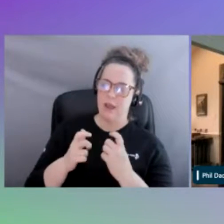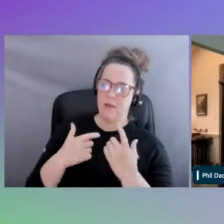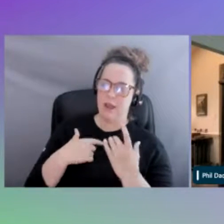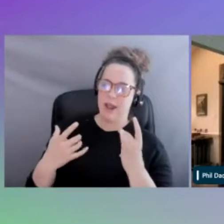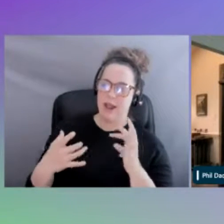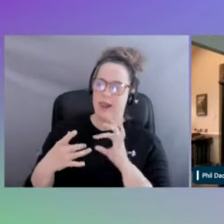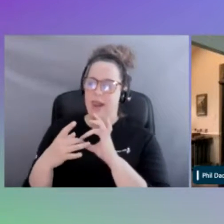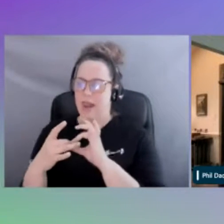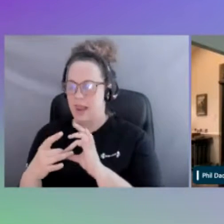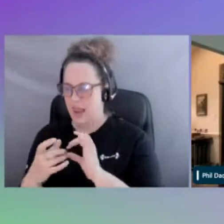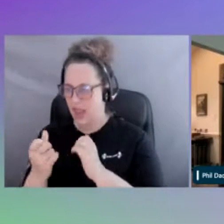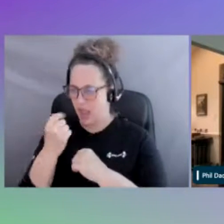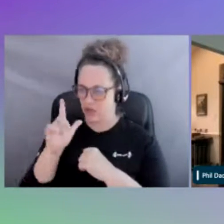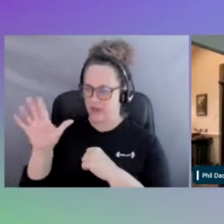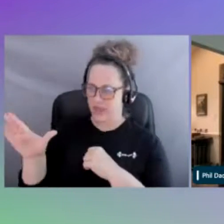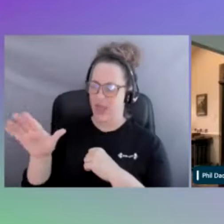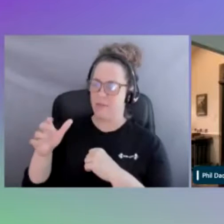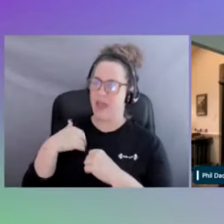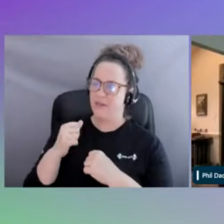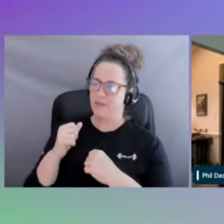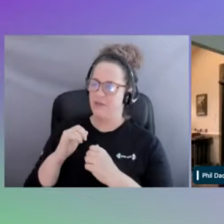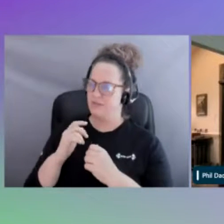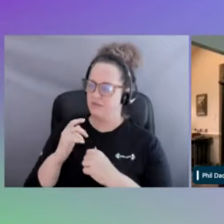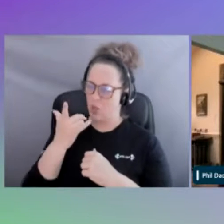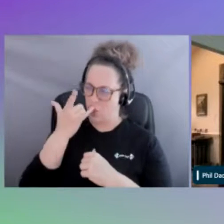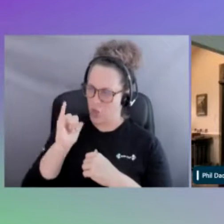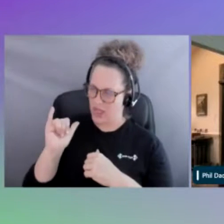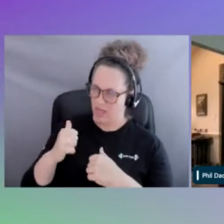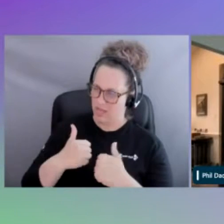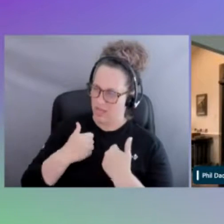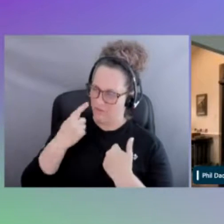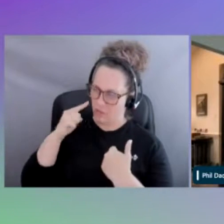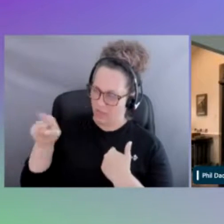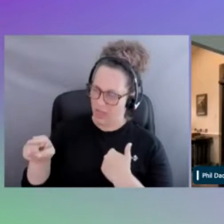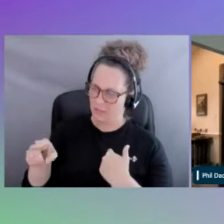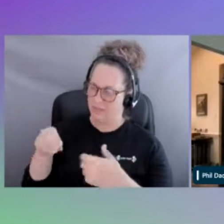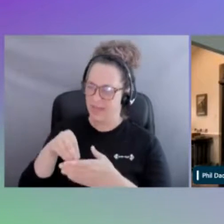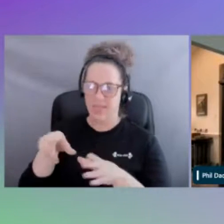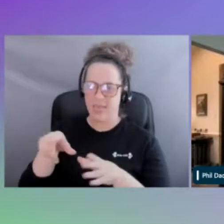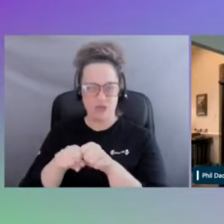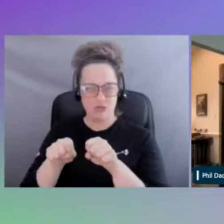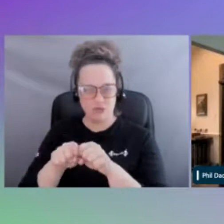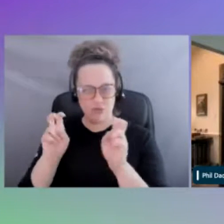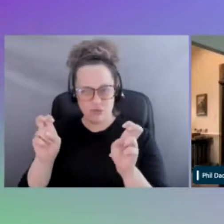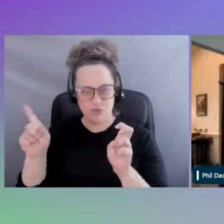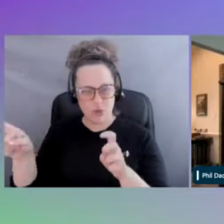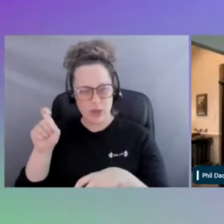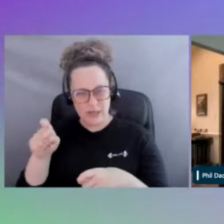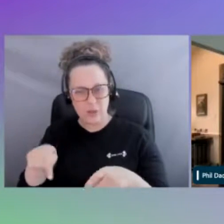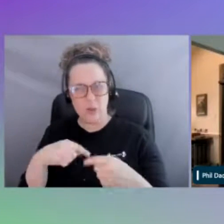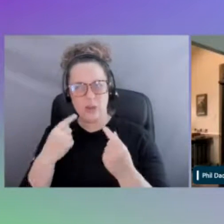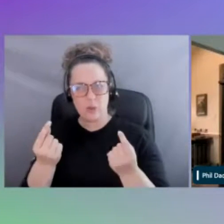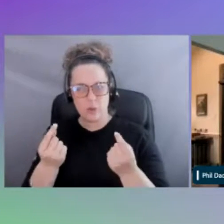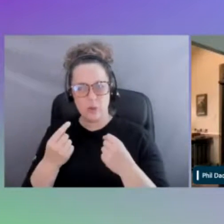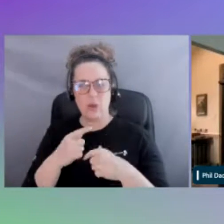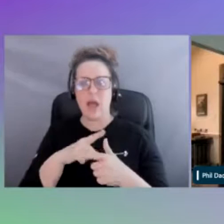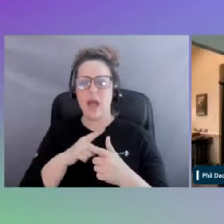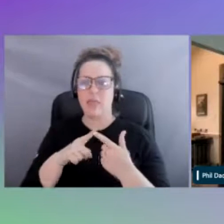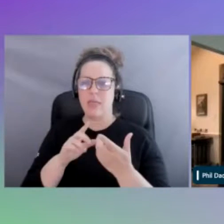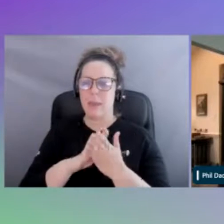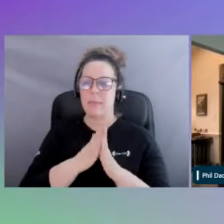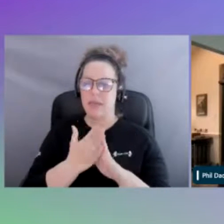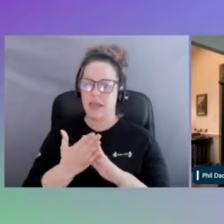so it's about getting really close to what their needs are and what their context is, and then